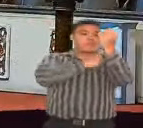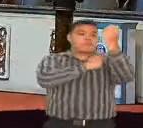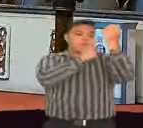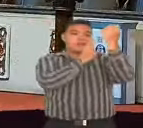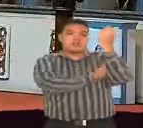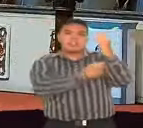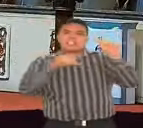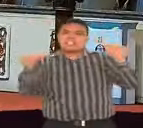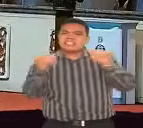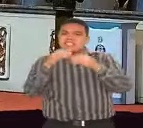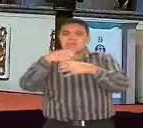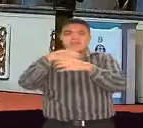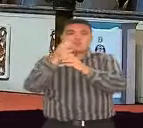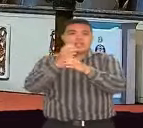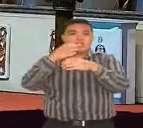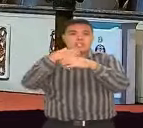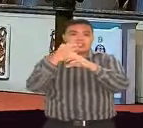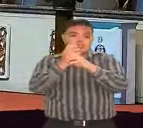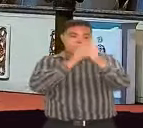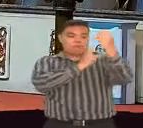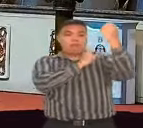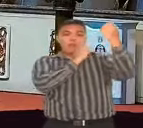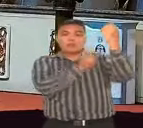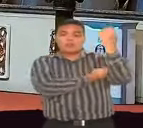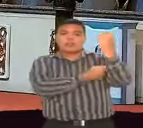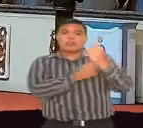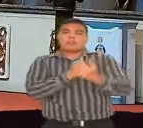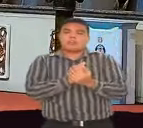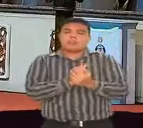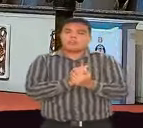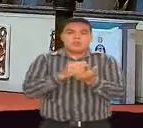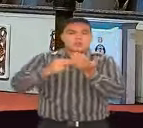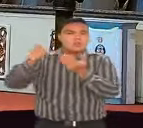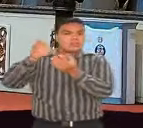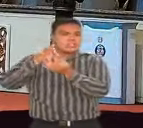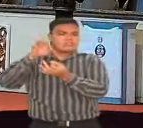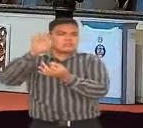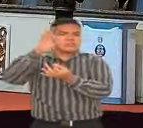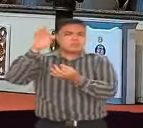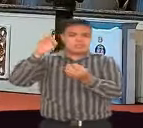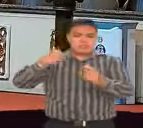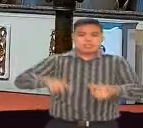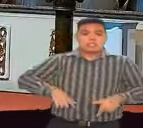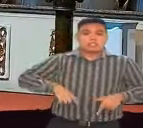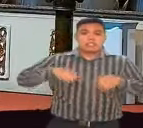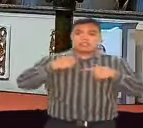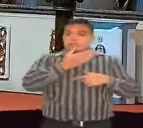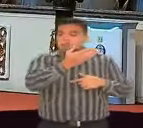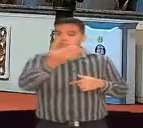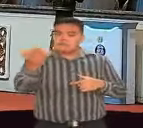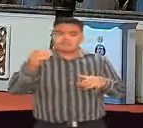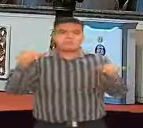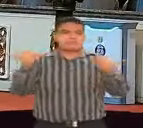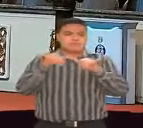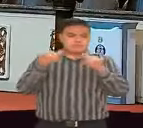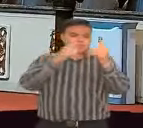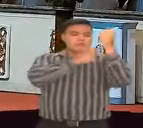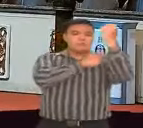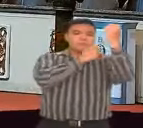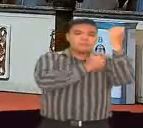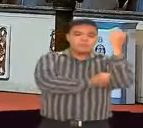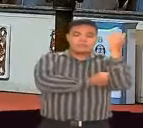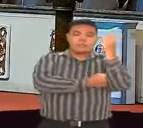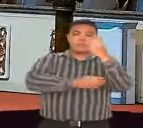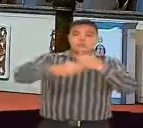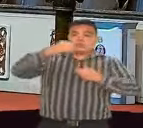the same creation power. And the Holy Spirit that lives in us, that same power